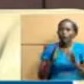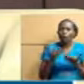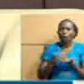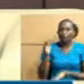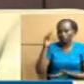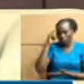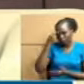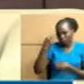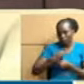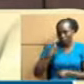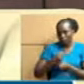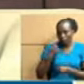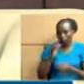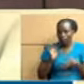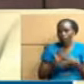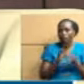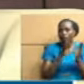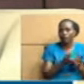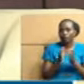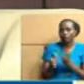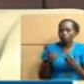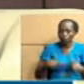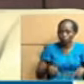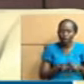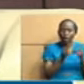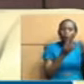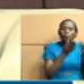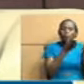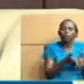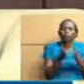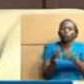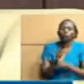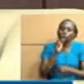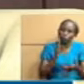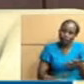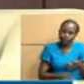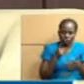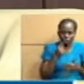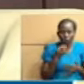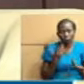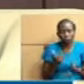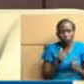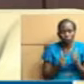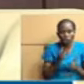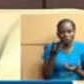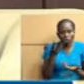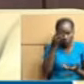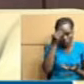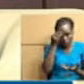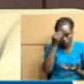doing, but also as us as individuals. What is it that we need to do that we're not doing? What lessons are we learning as individuals